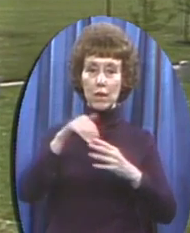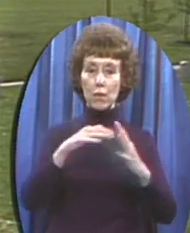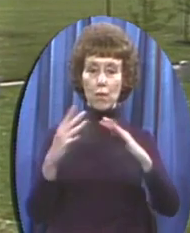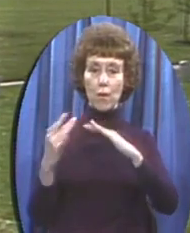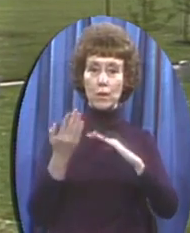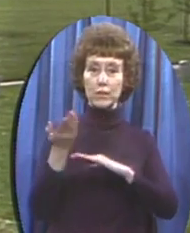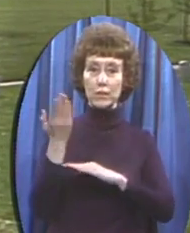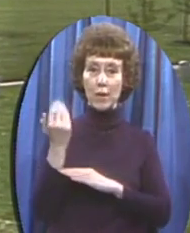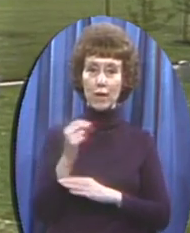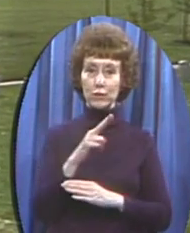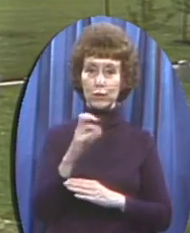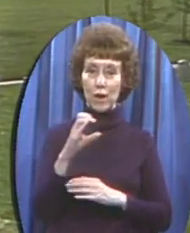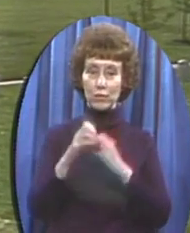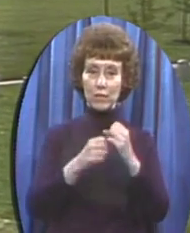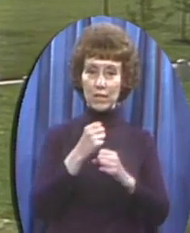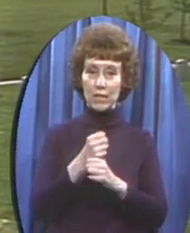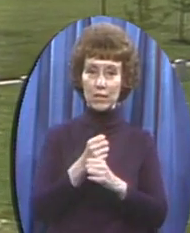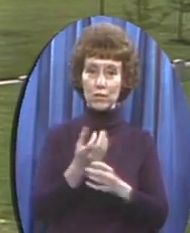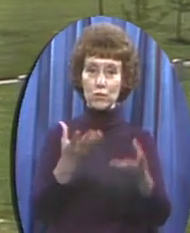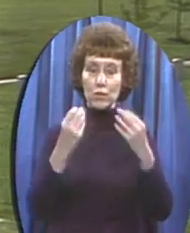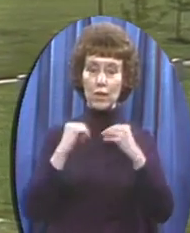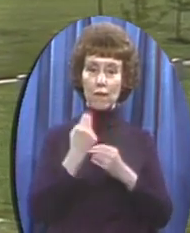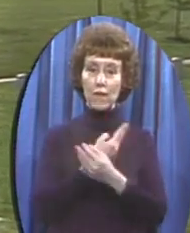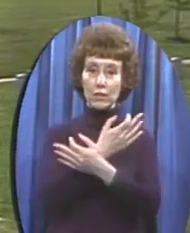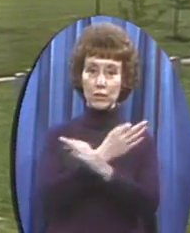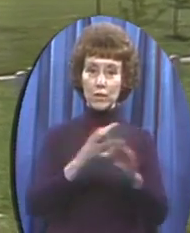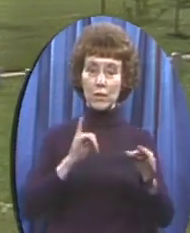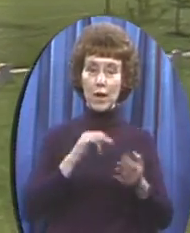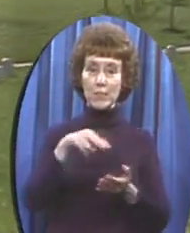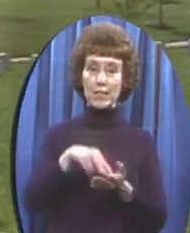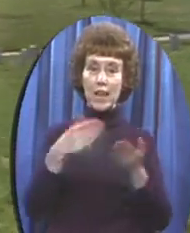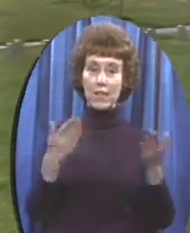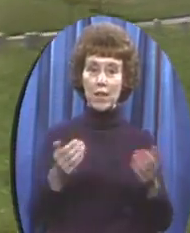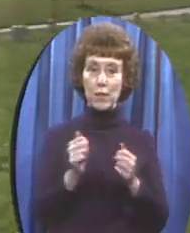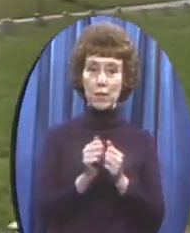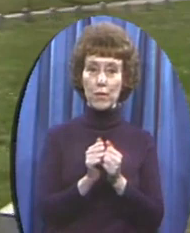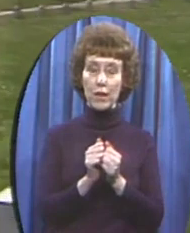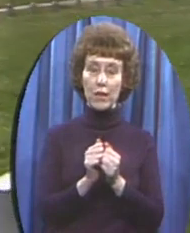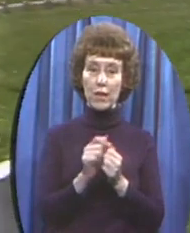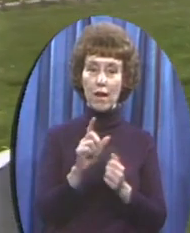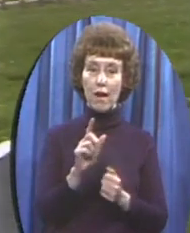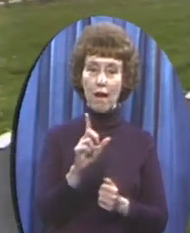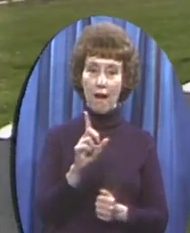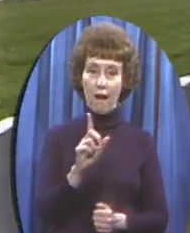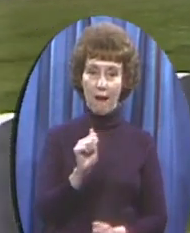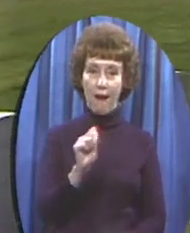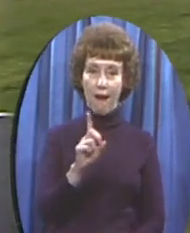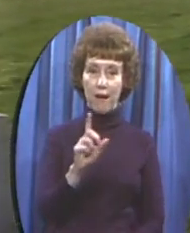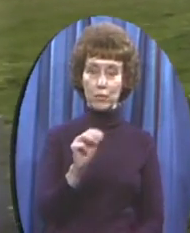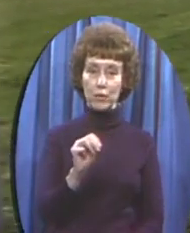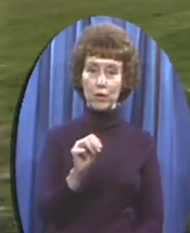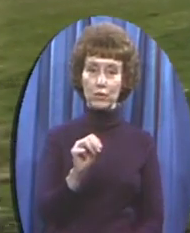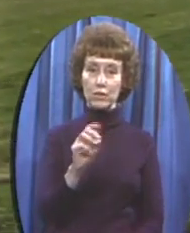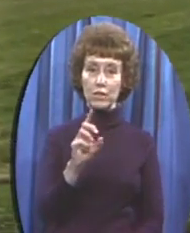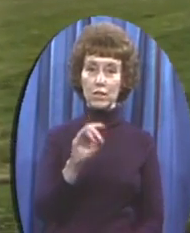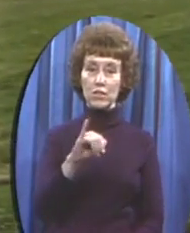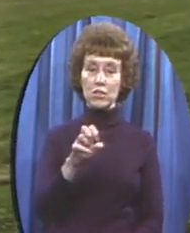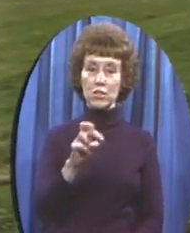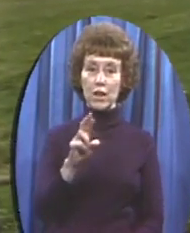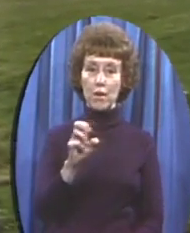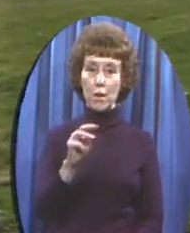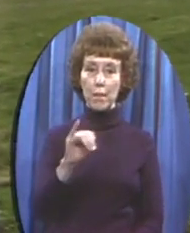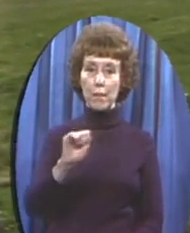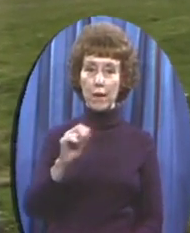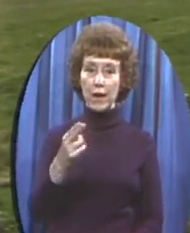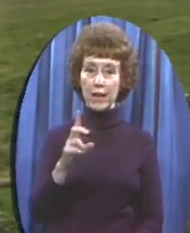I was standing there with Admiral Jeremiah Denton, Behind us was the Pentagon,